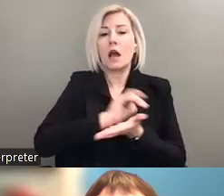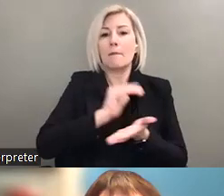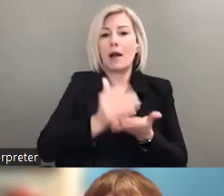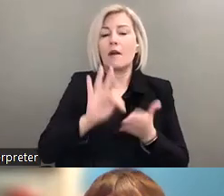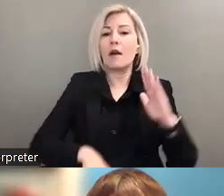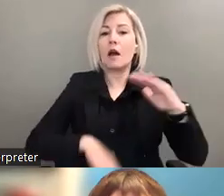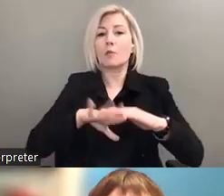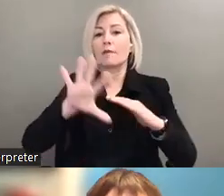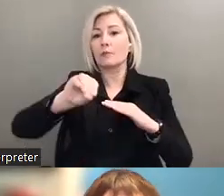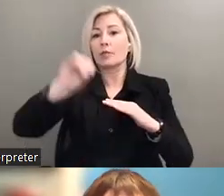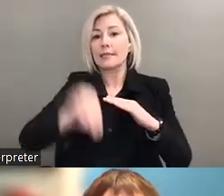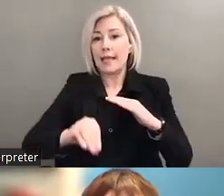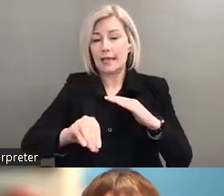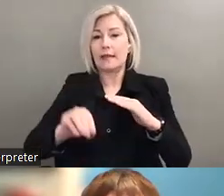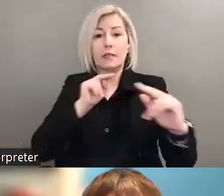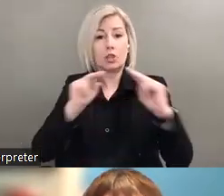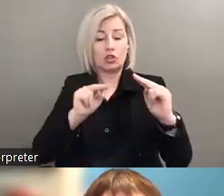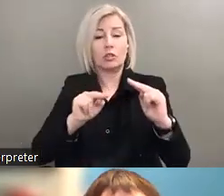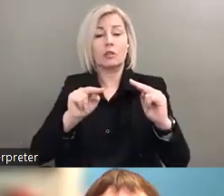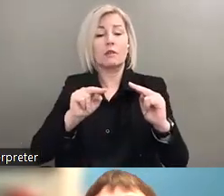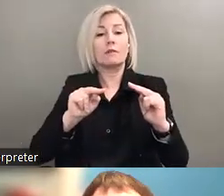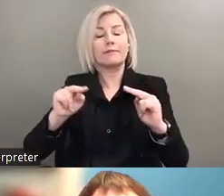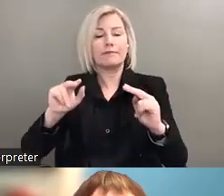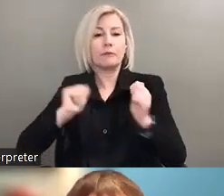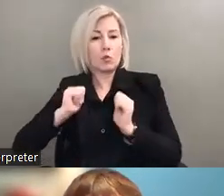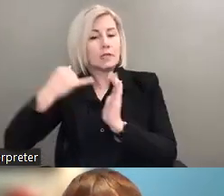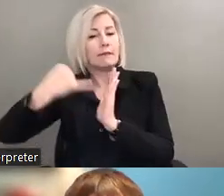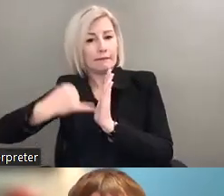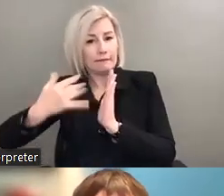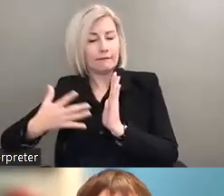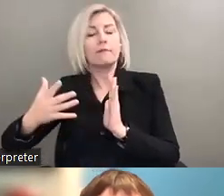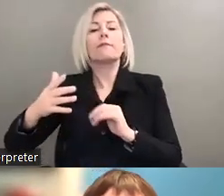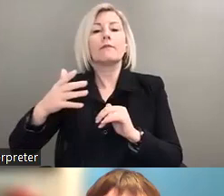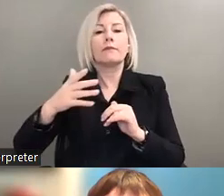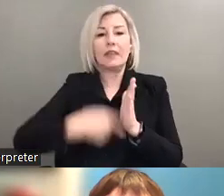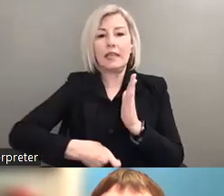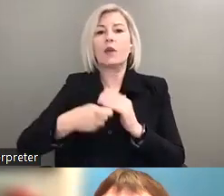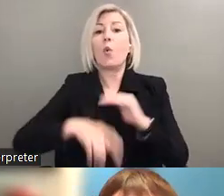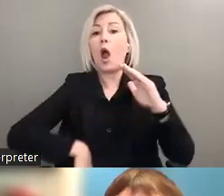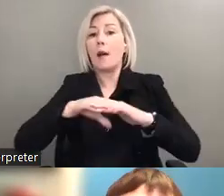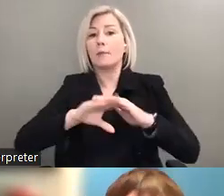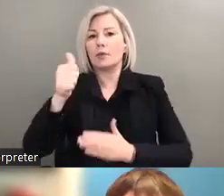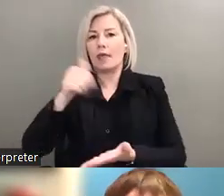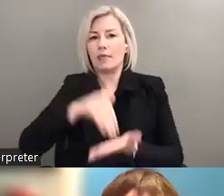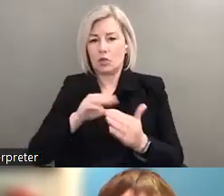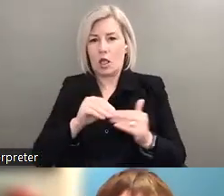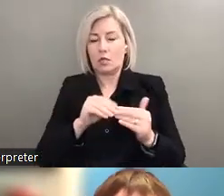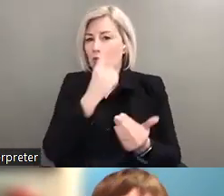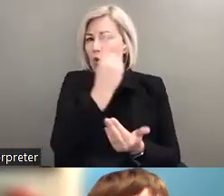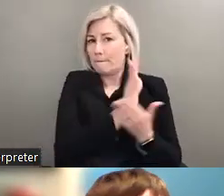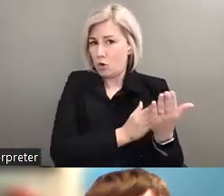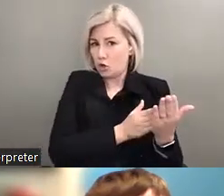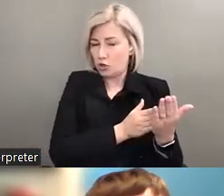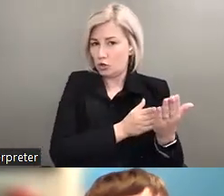to 50% of the negotiated artist fee, or up to $10,000 is one portion of the